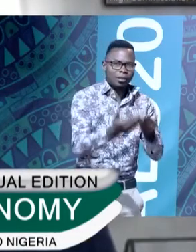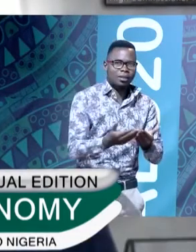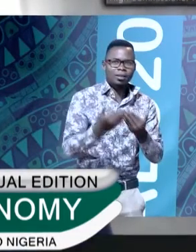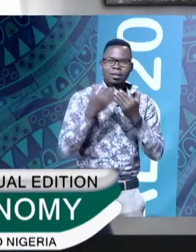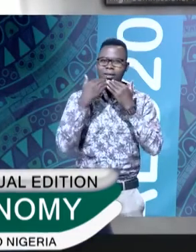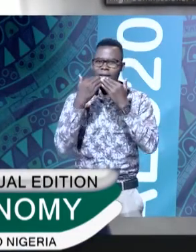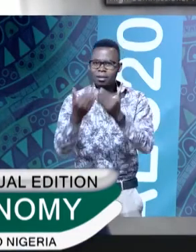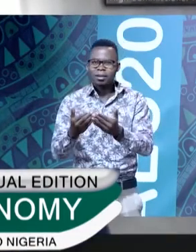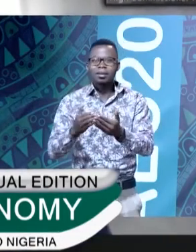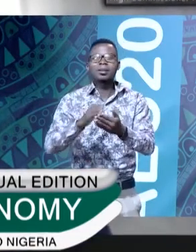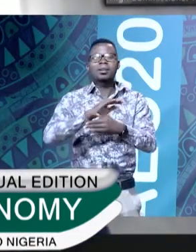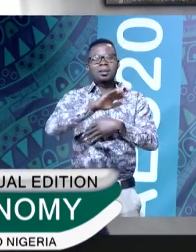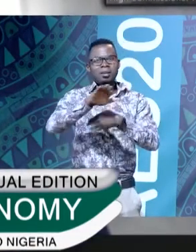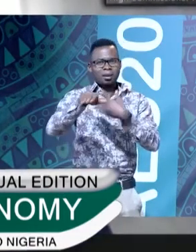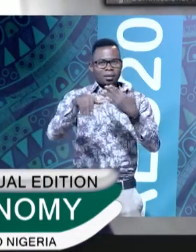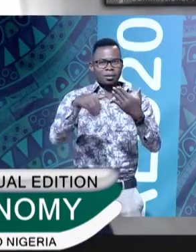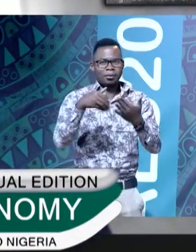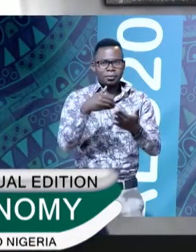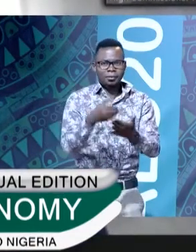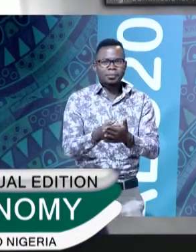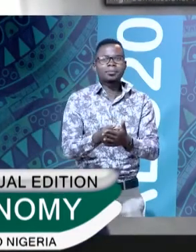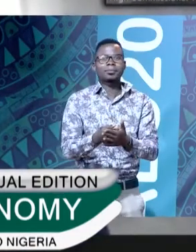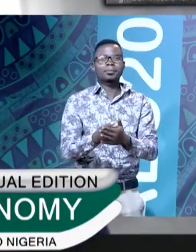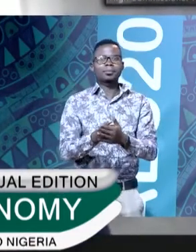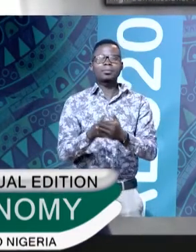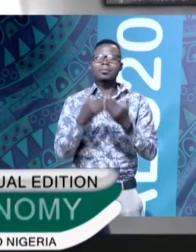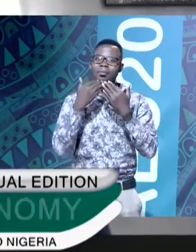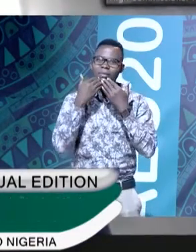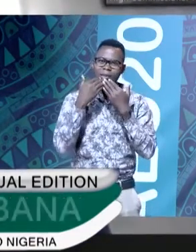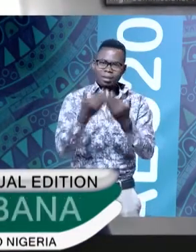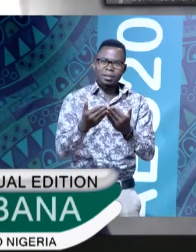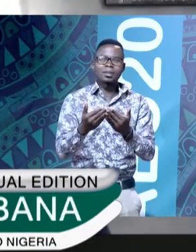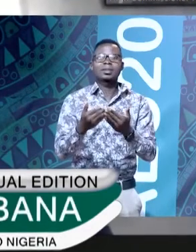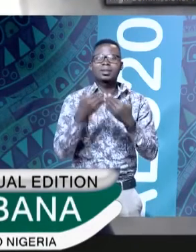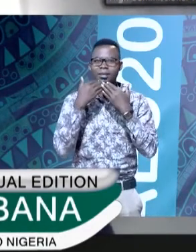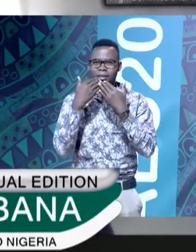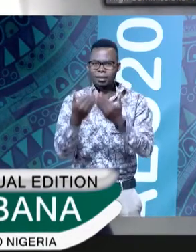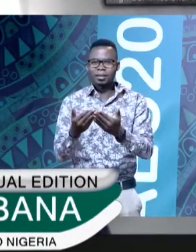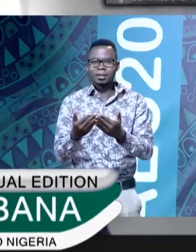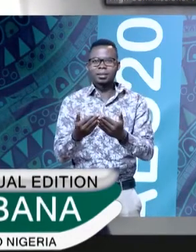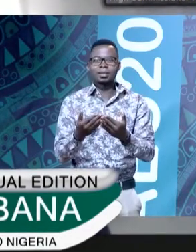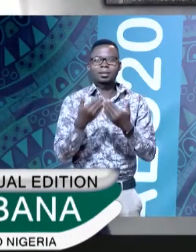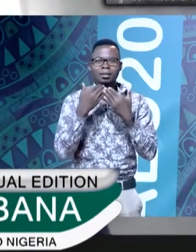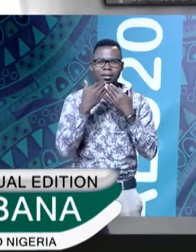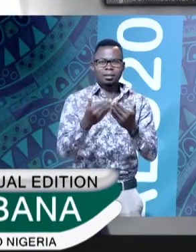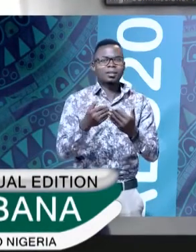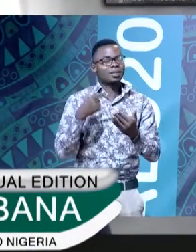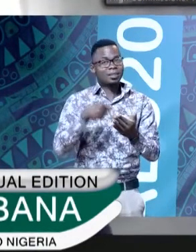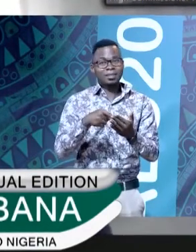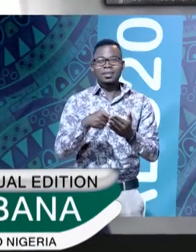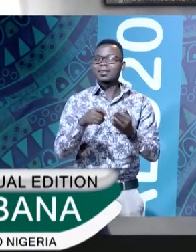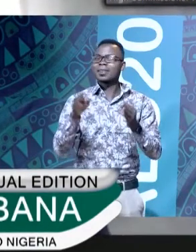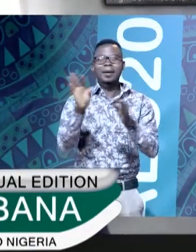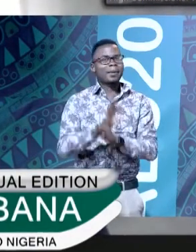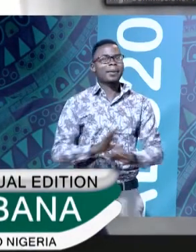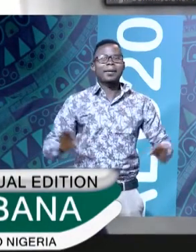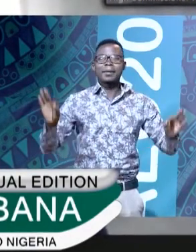my brother, Geiseb, Ambassador of Namibia. Thank you very much. It has been a very, very rewarding